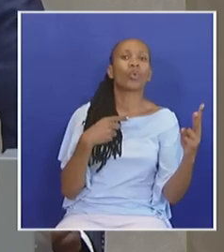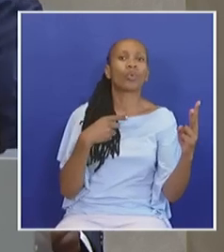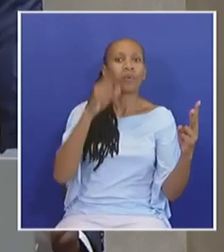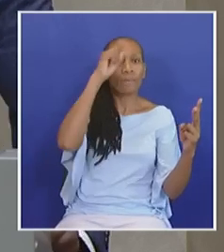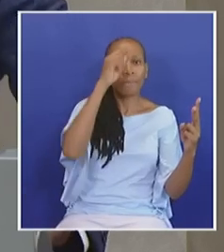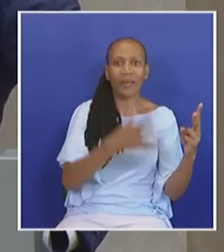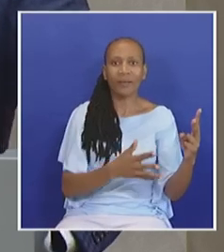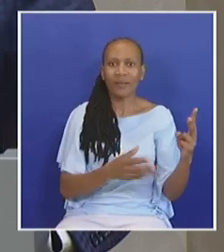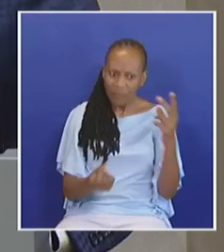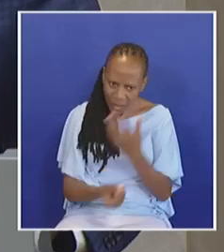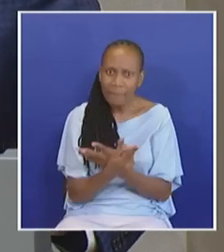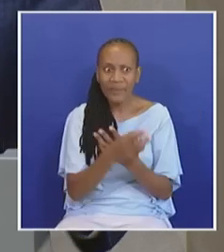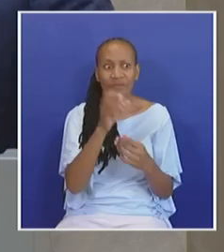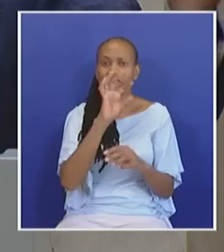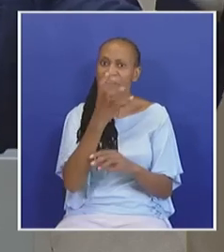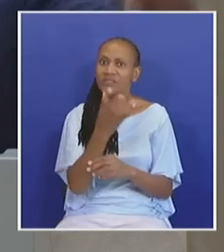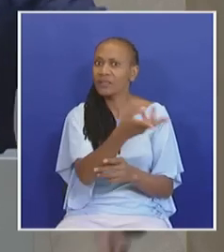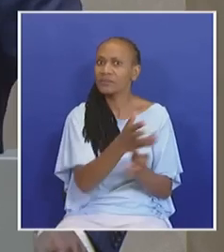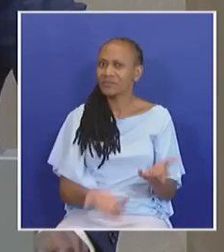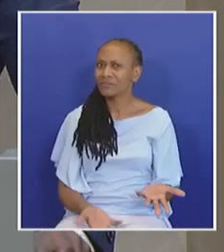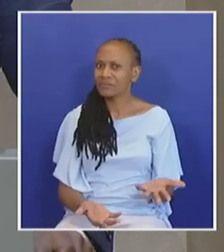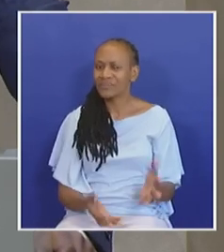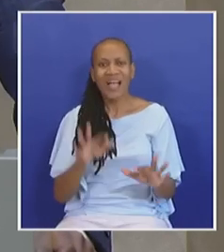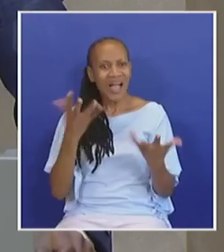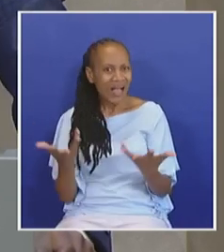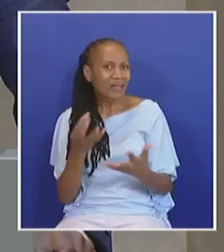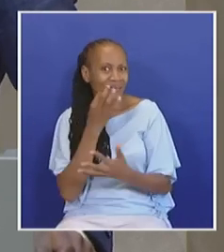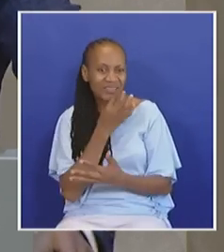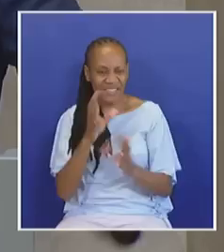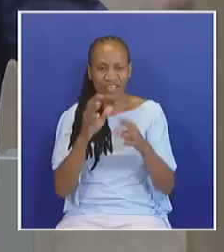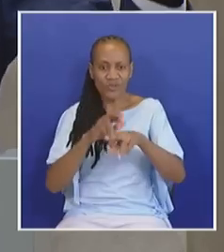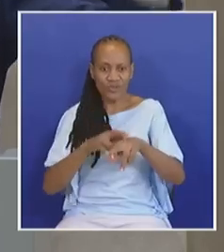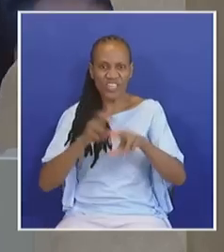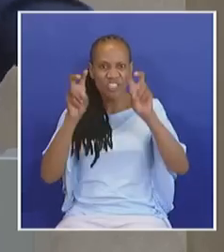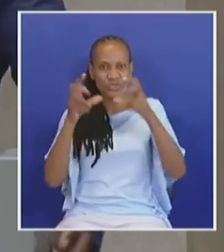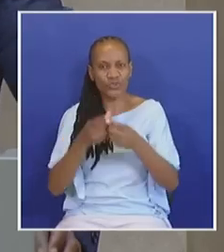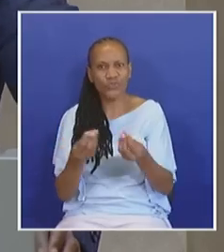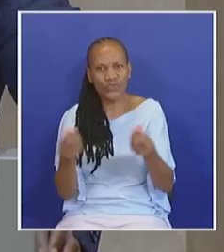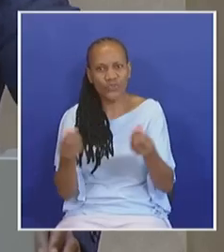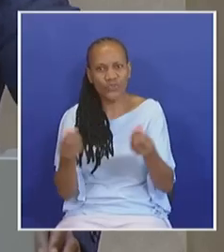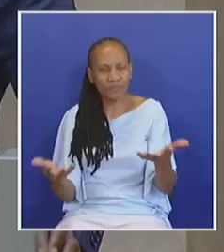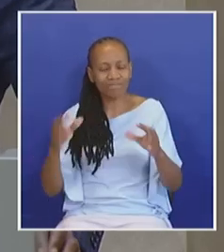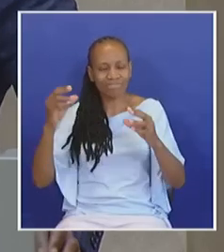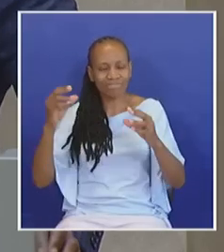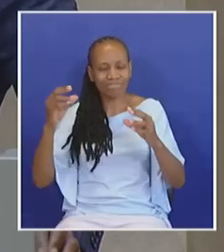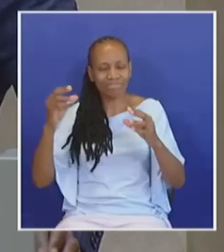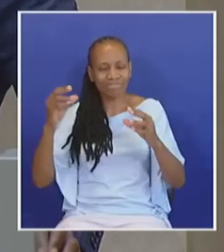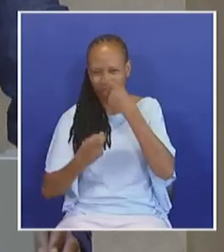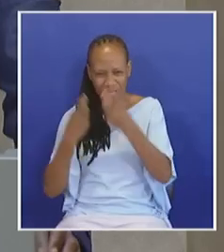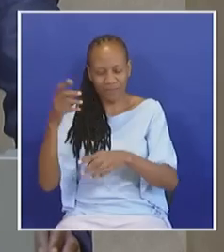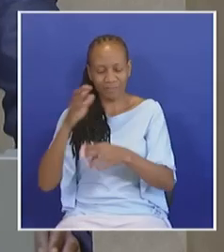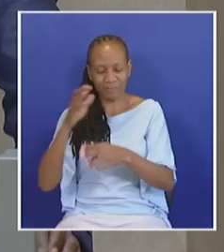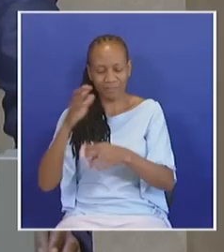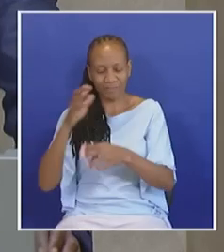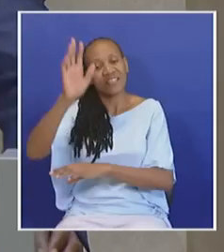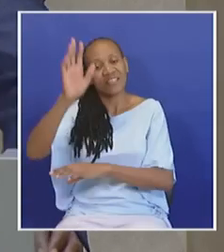Spread in Paris in the Free State? How can we be post-racial when the DA still uses blacks as